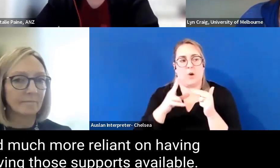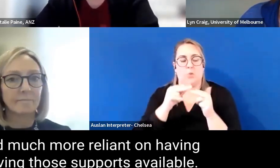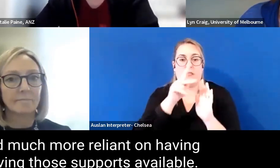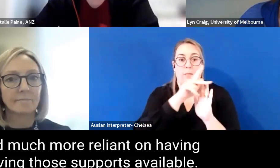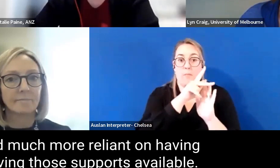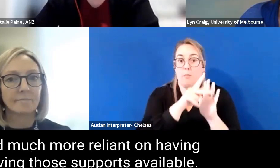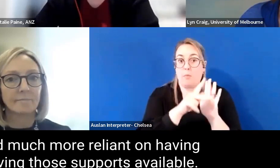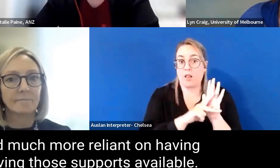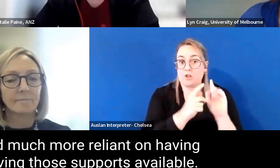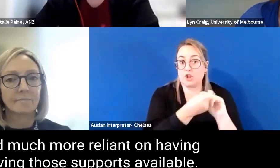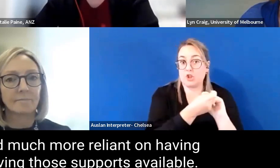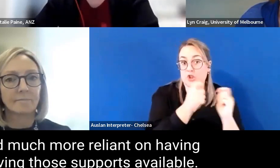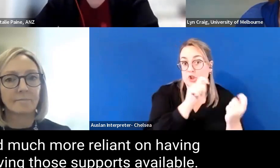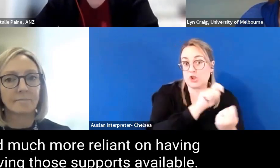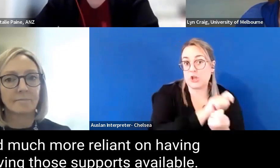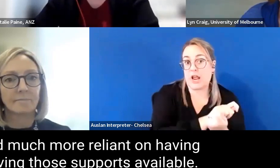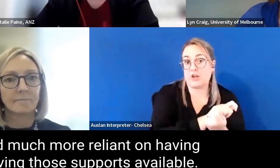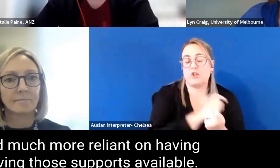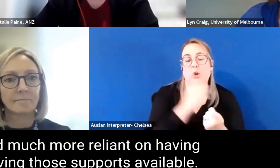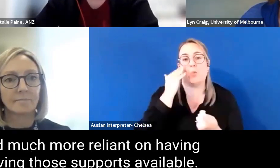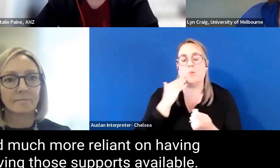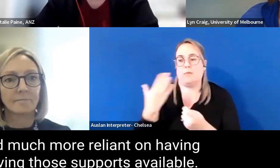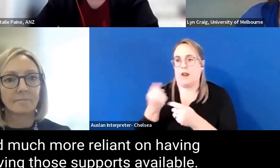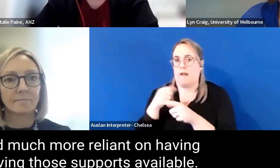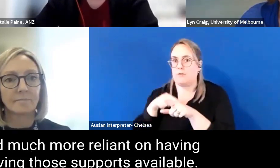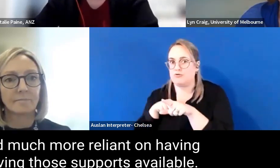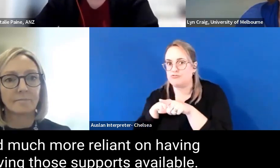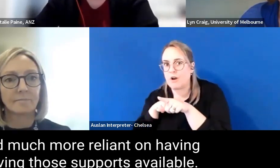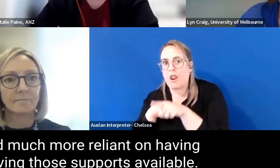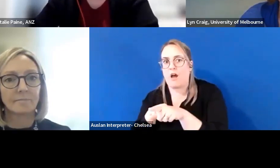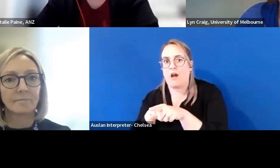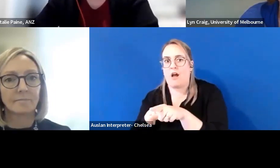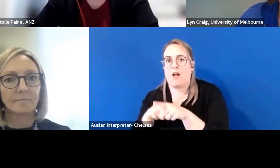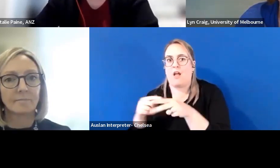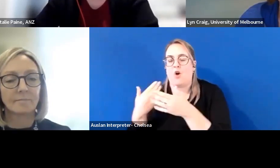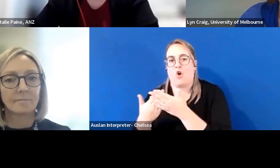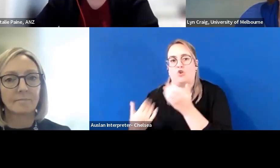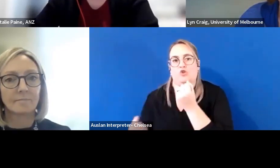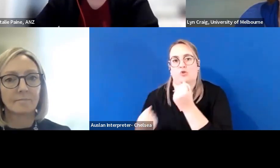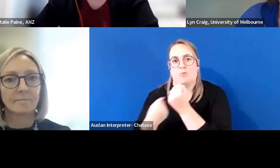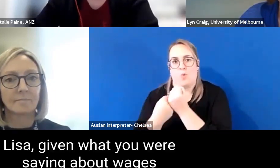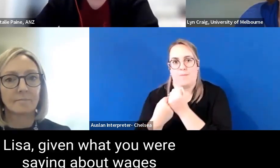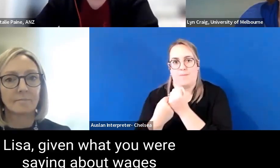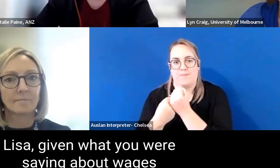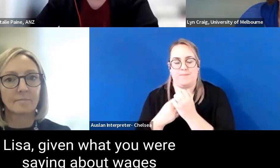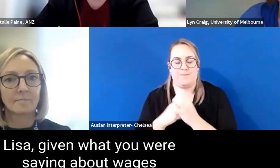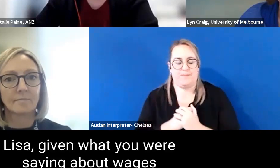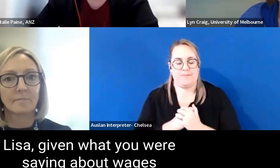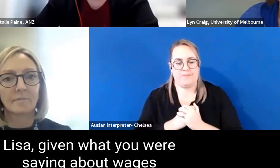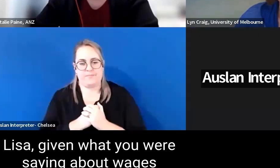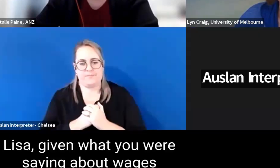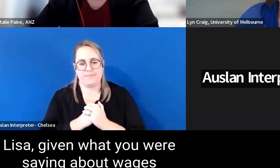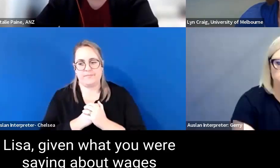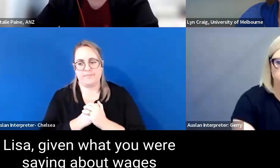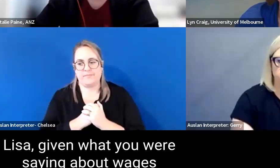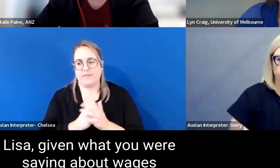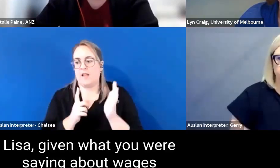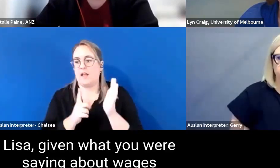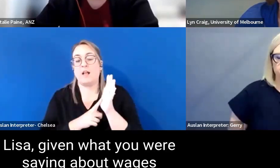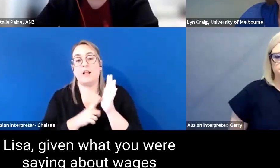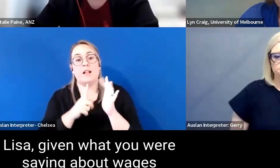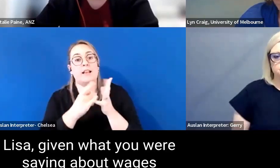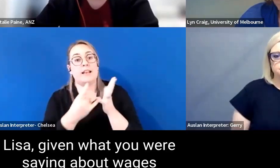and much more reliant on having those supports available. Lisa, given what you were saying